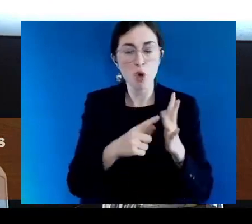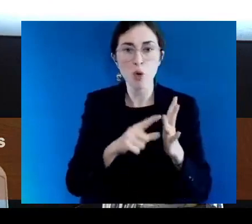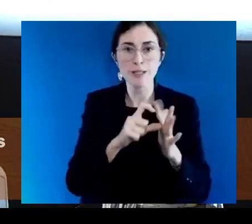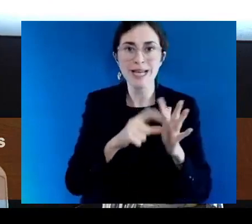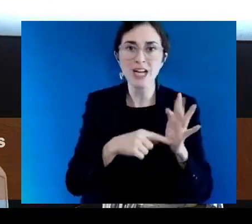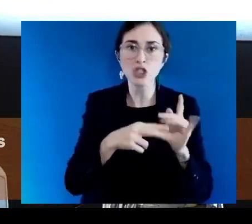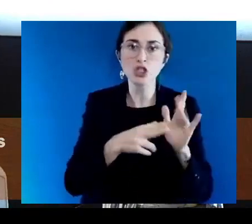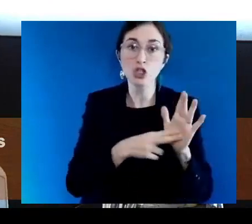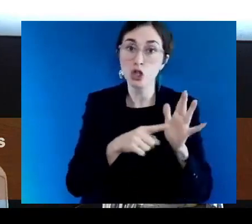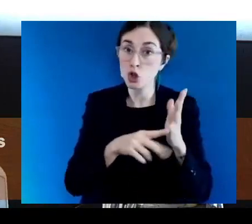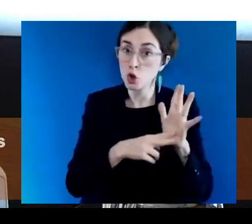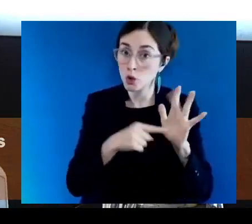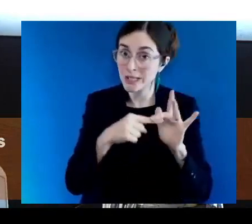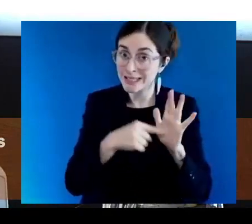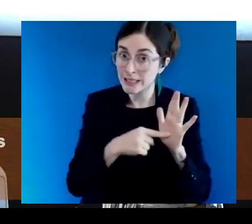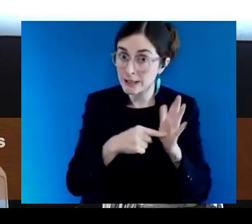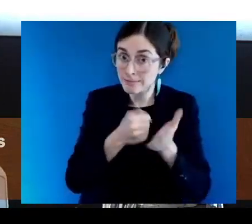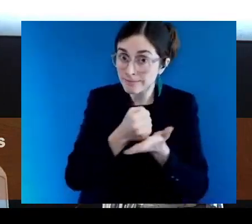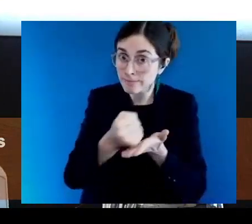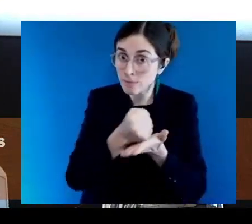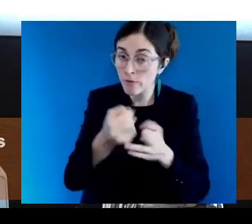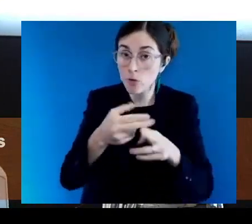gold were